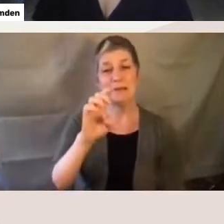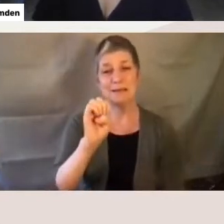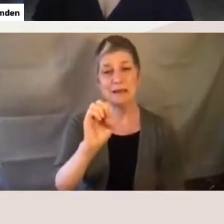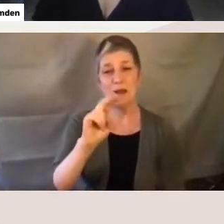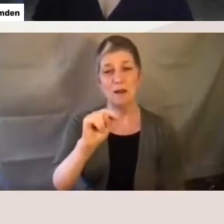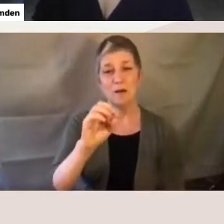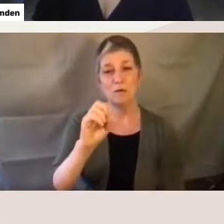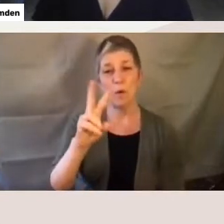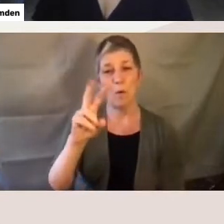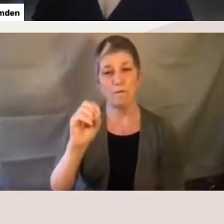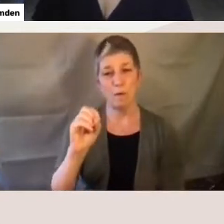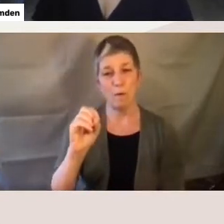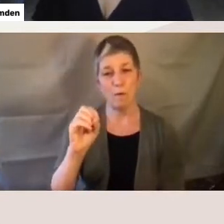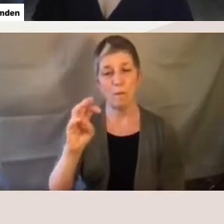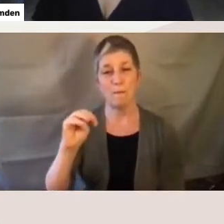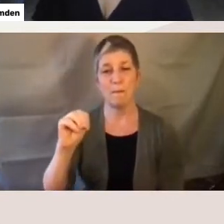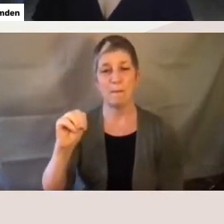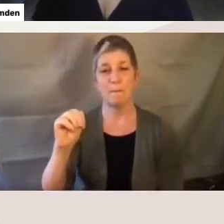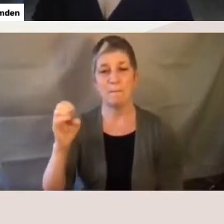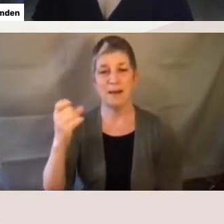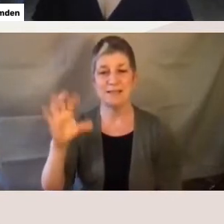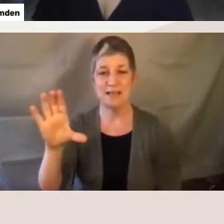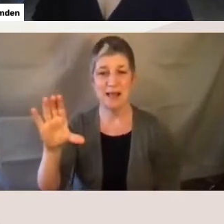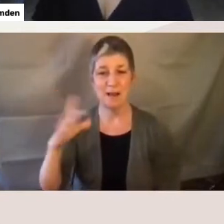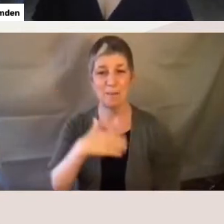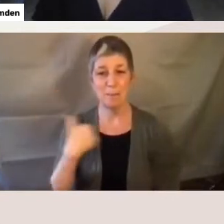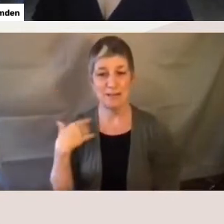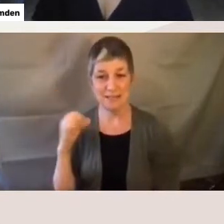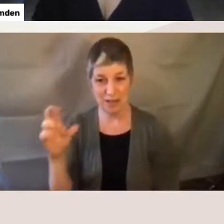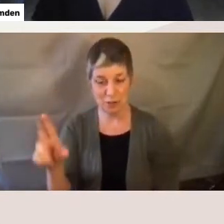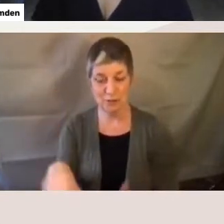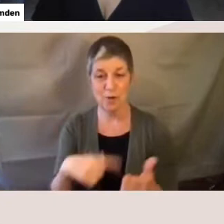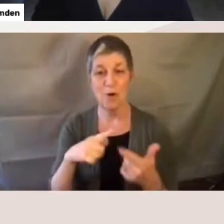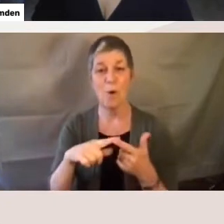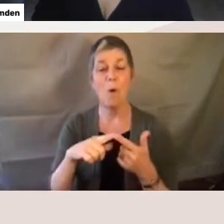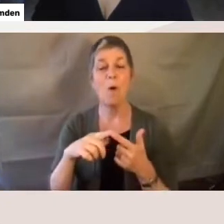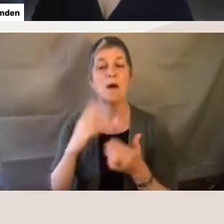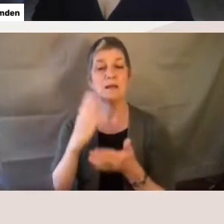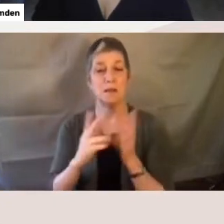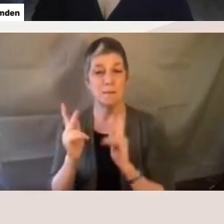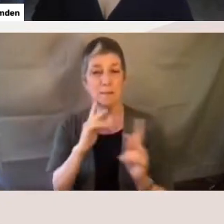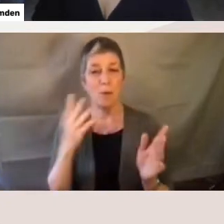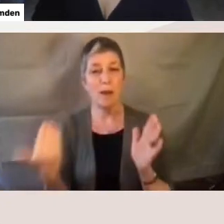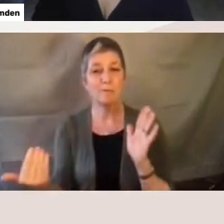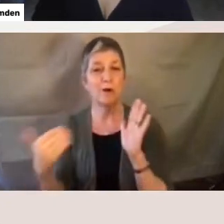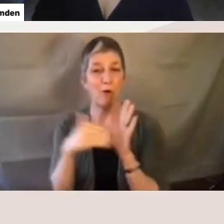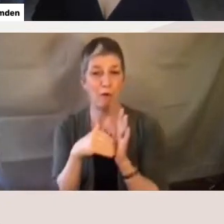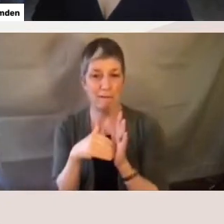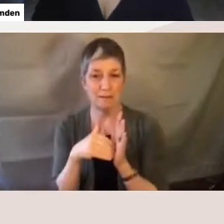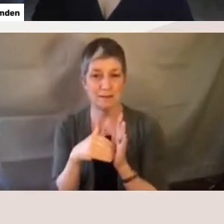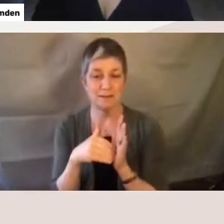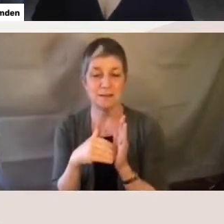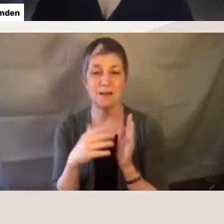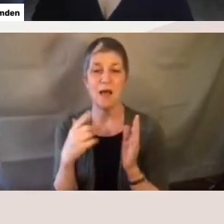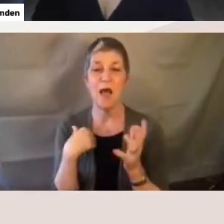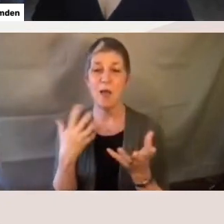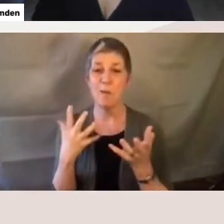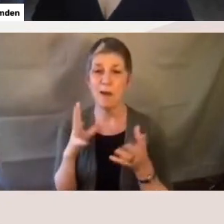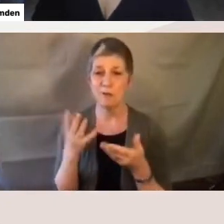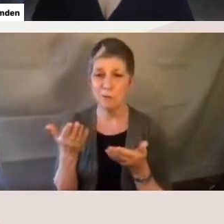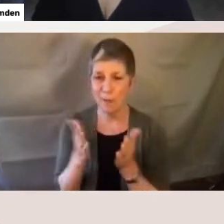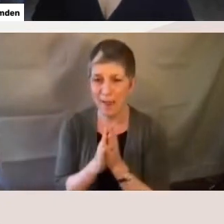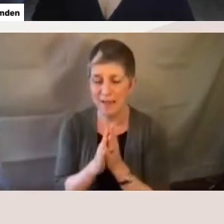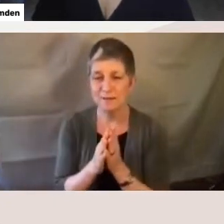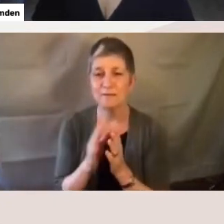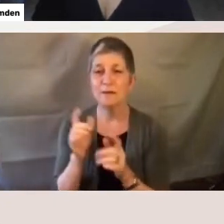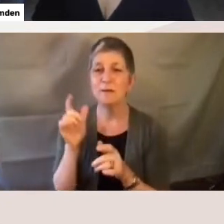start, um, and people who had a recurrence. And so I just want to ask, for those